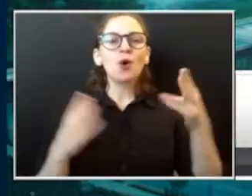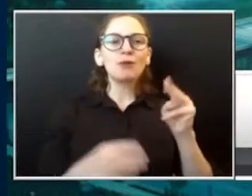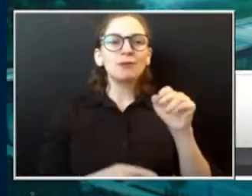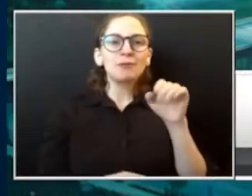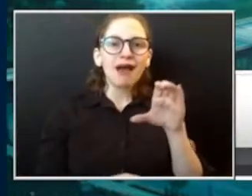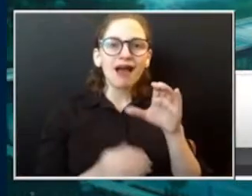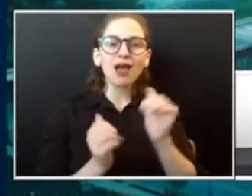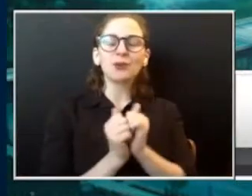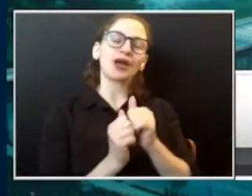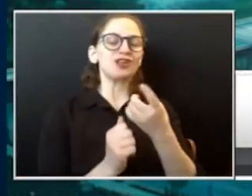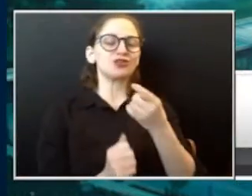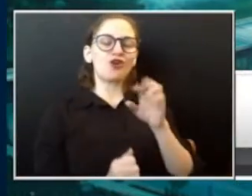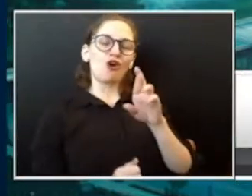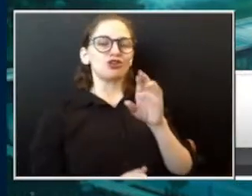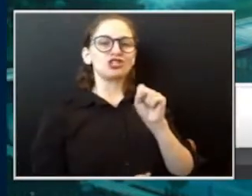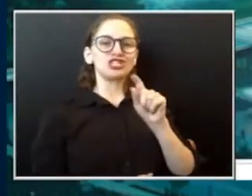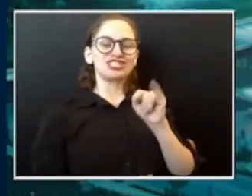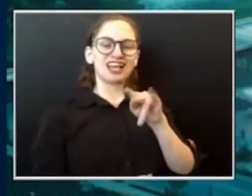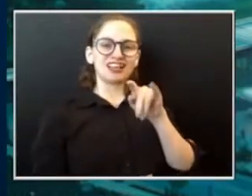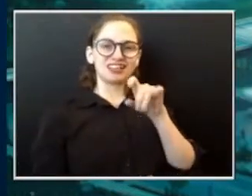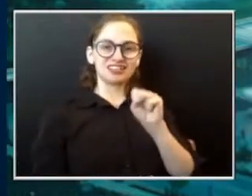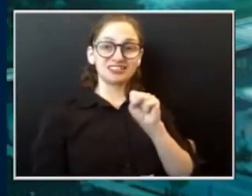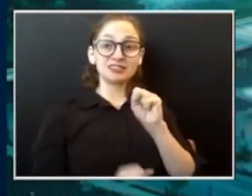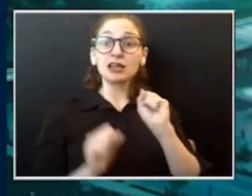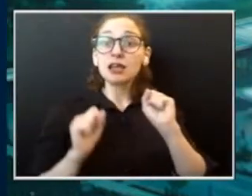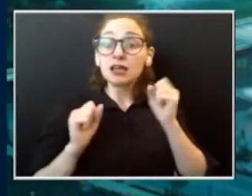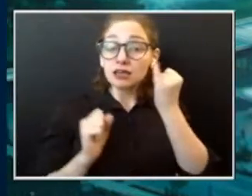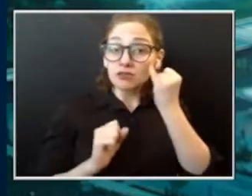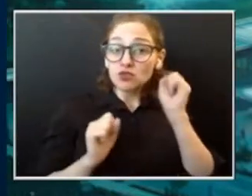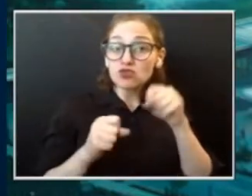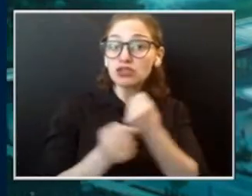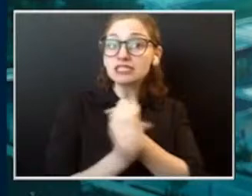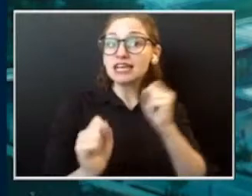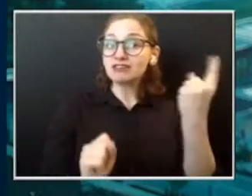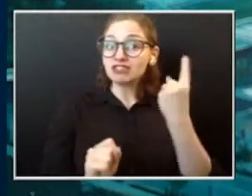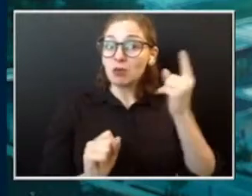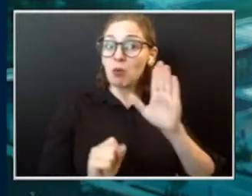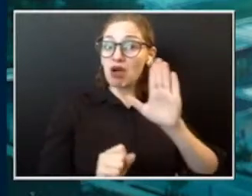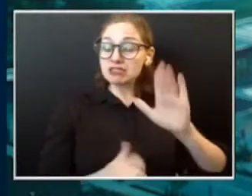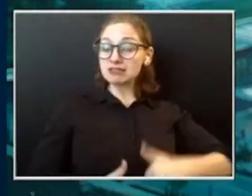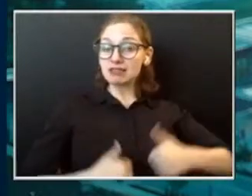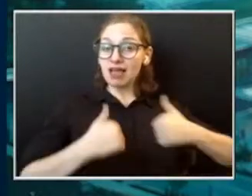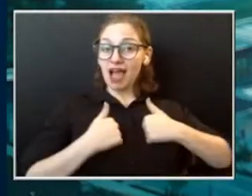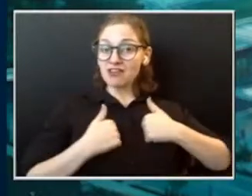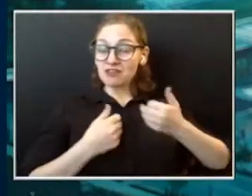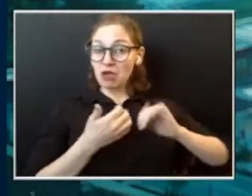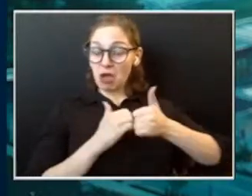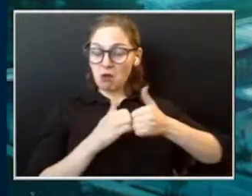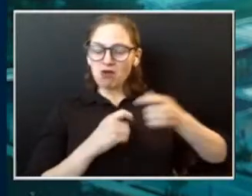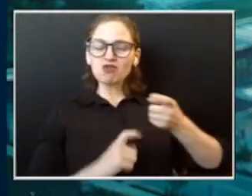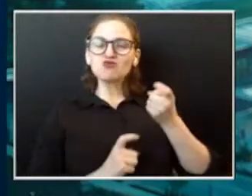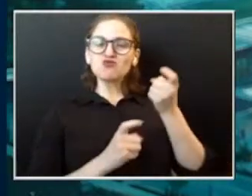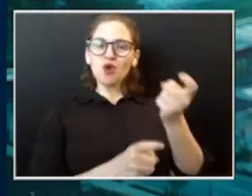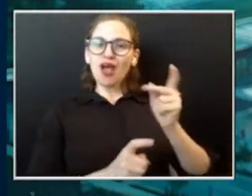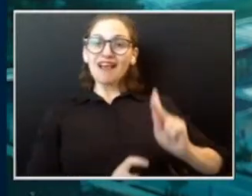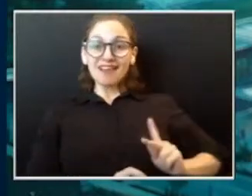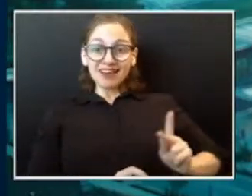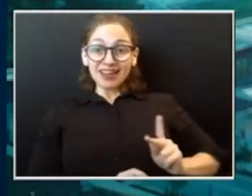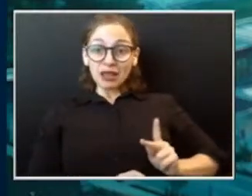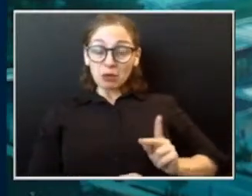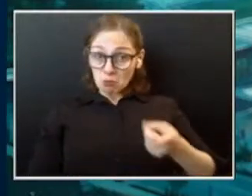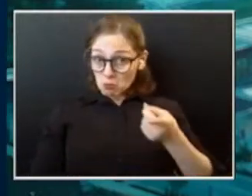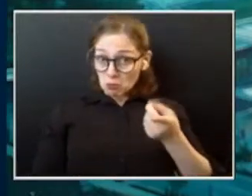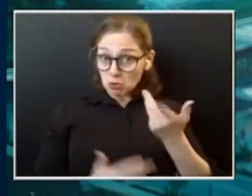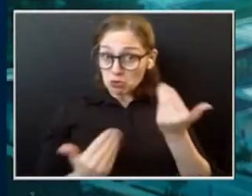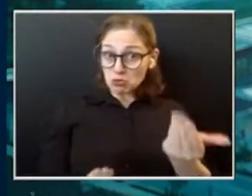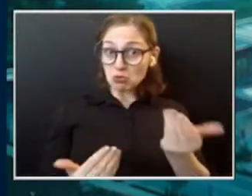save someone's life by donating a kidney, would you? When Cindy Diedrich, a die-hard K-State fan, found out